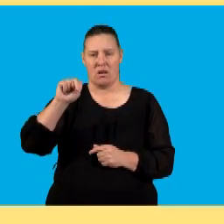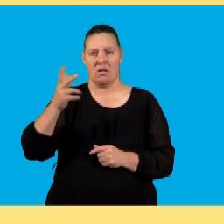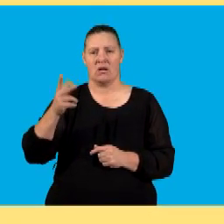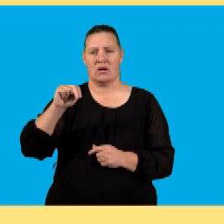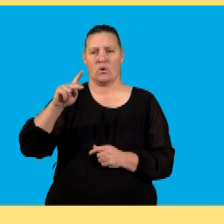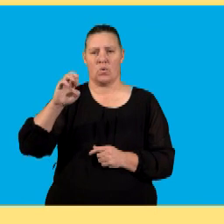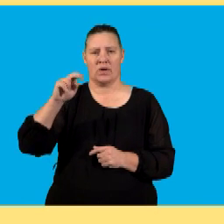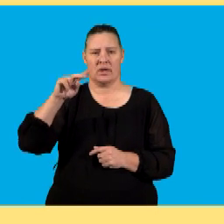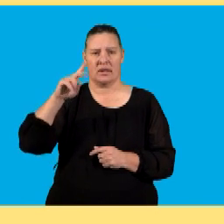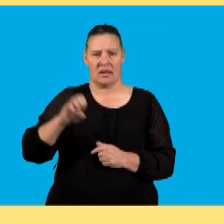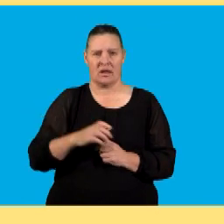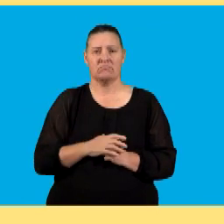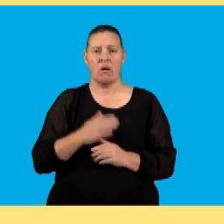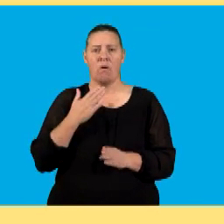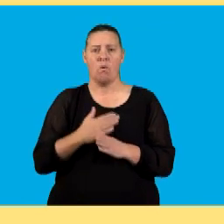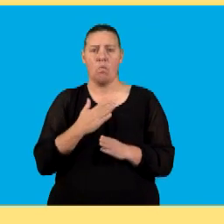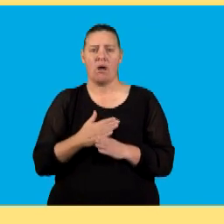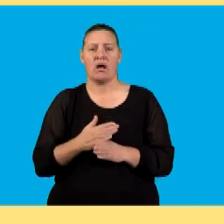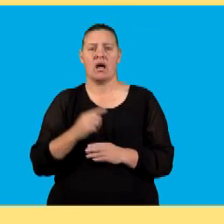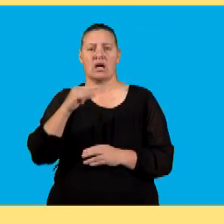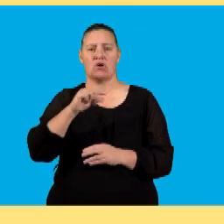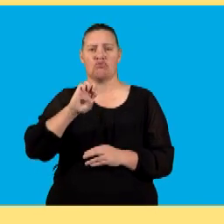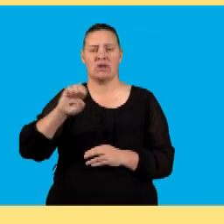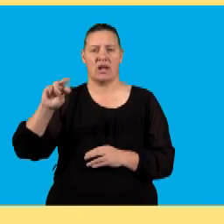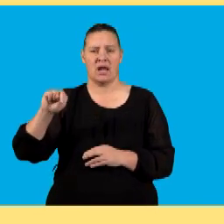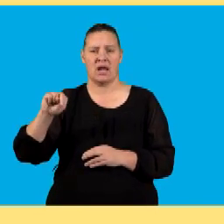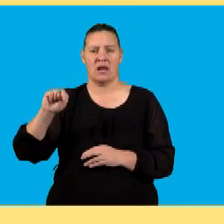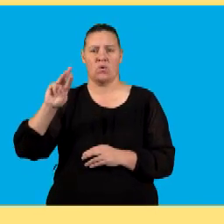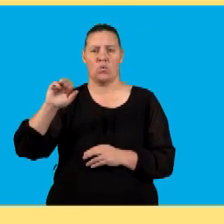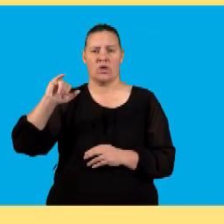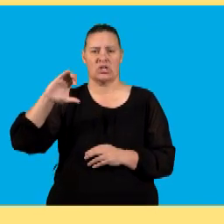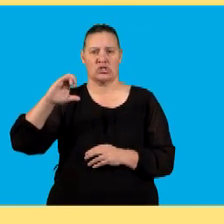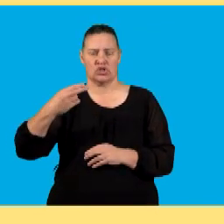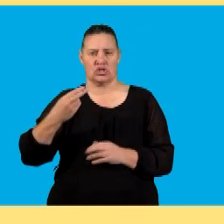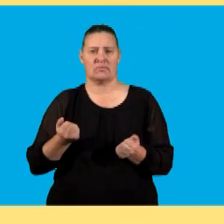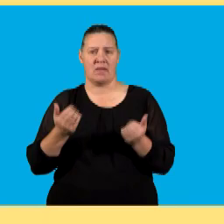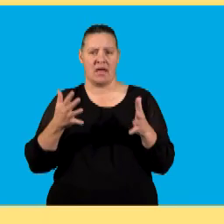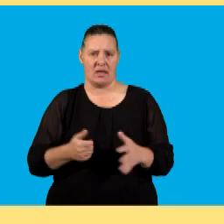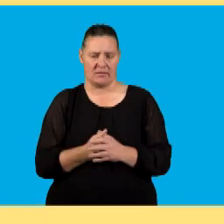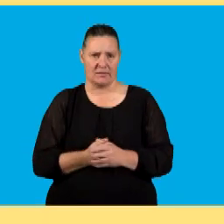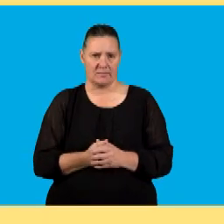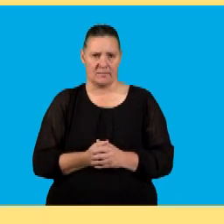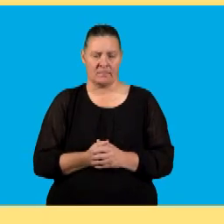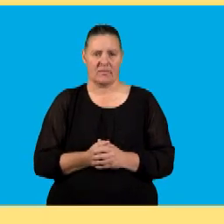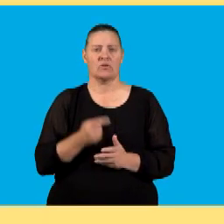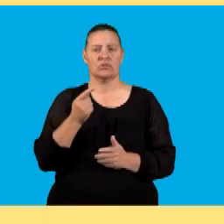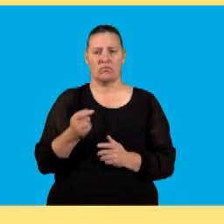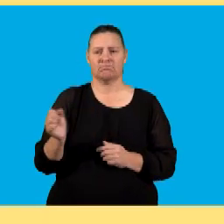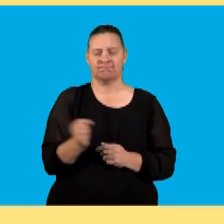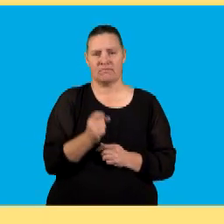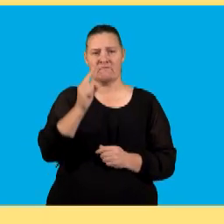admin clerk who works at Greenwich Suppliers. He was employed on the 1st of January. And then we're given the salary scale.